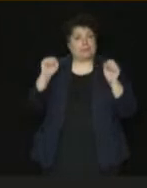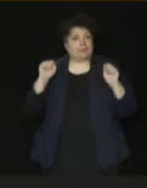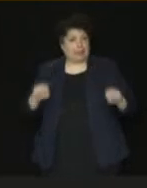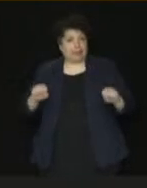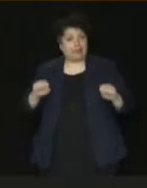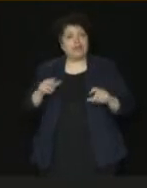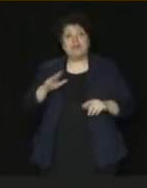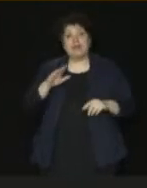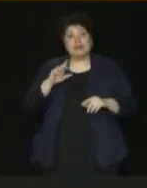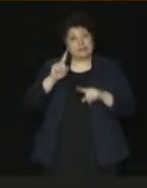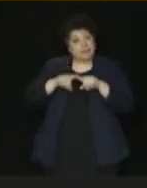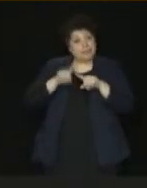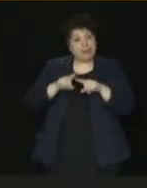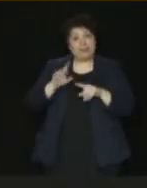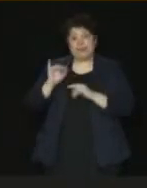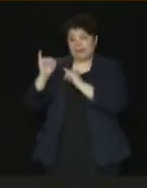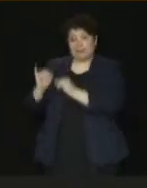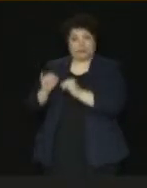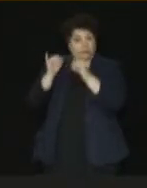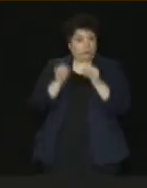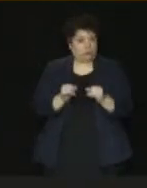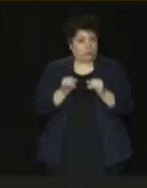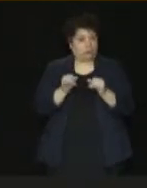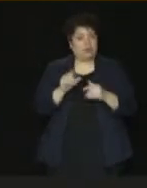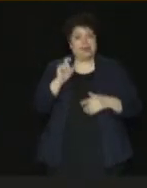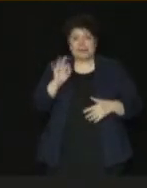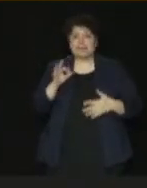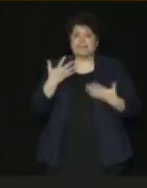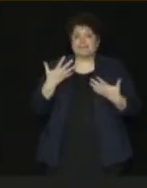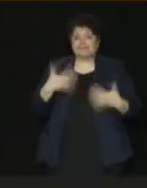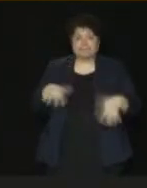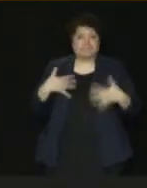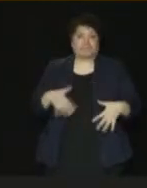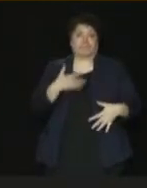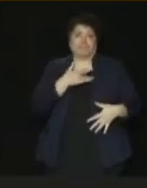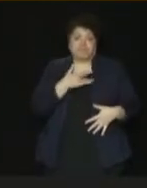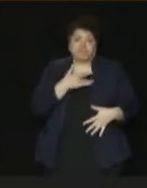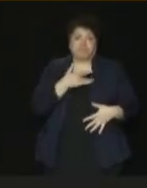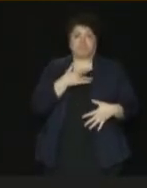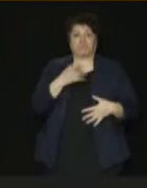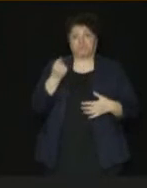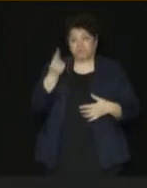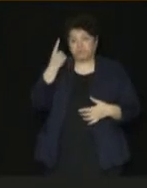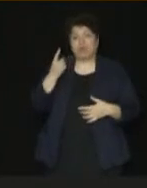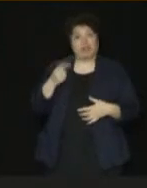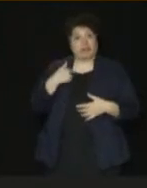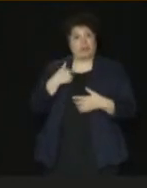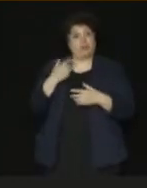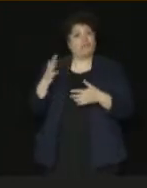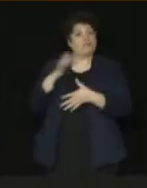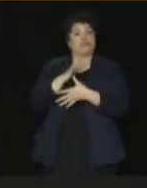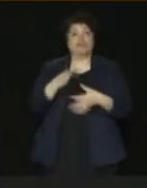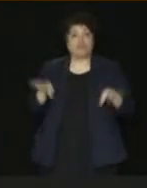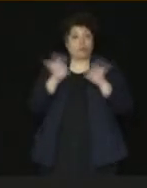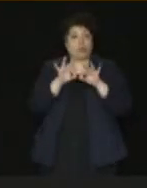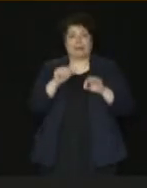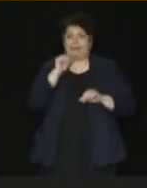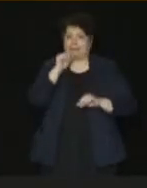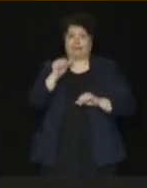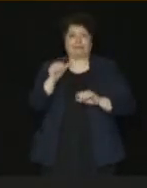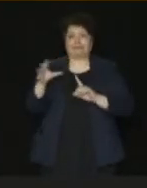doing, on a case-by-case basis, we will not imperil Canadians. I